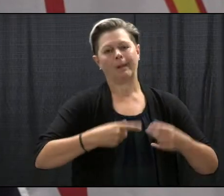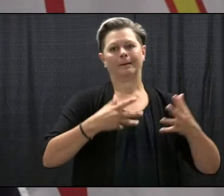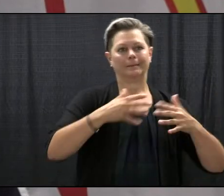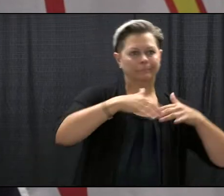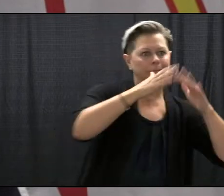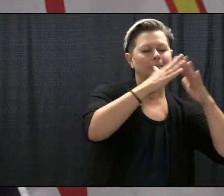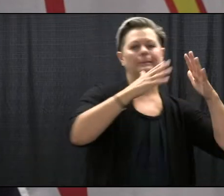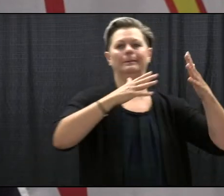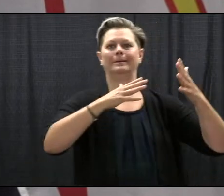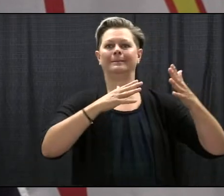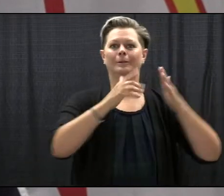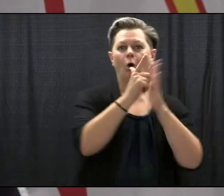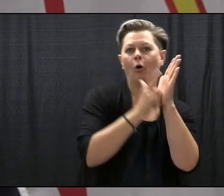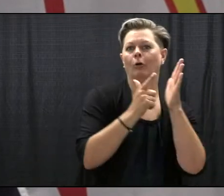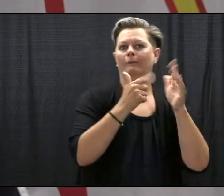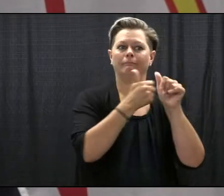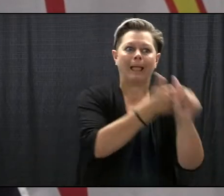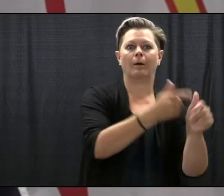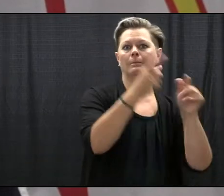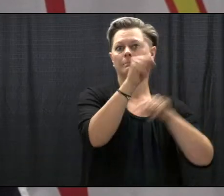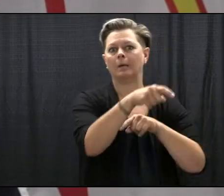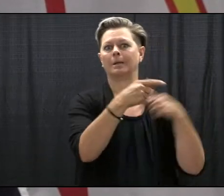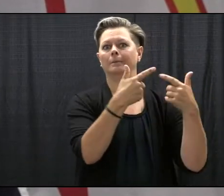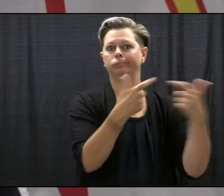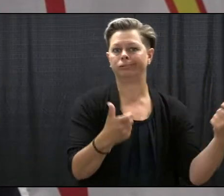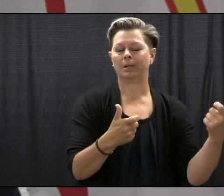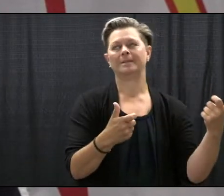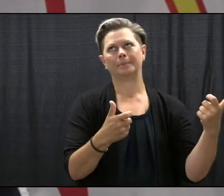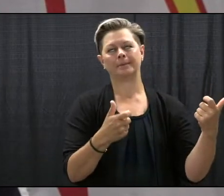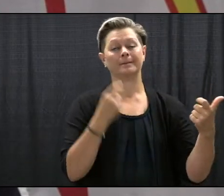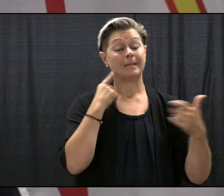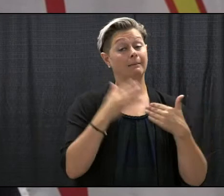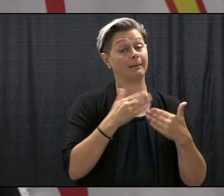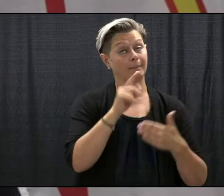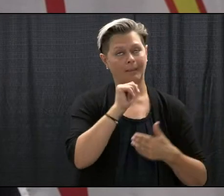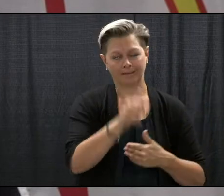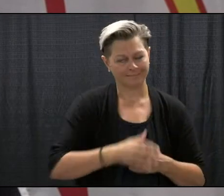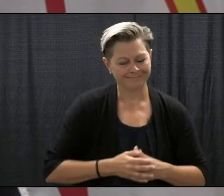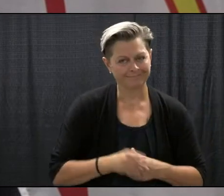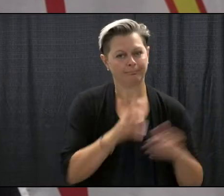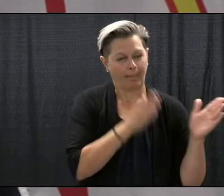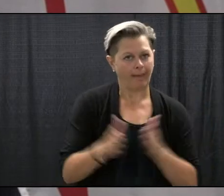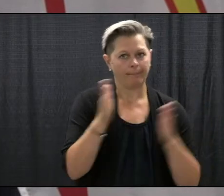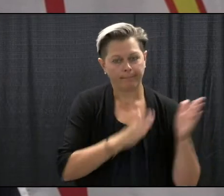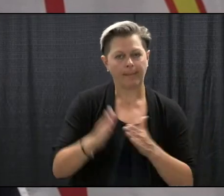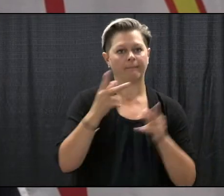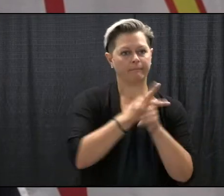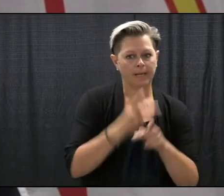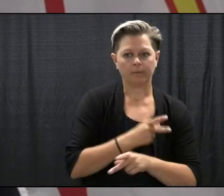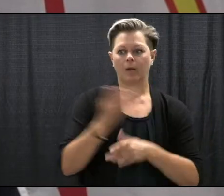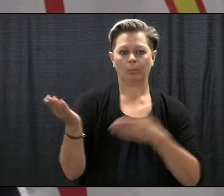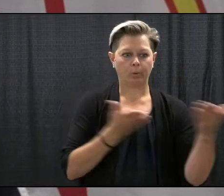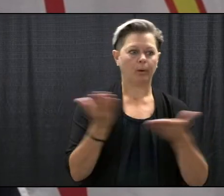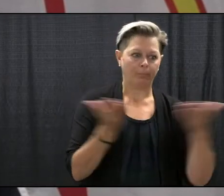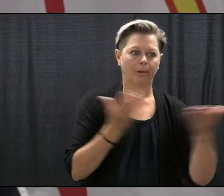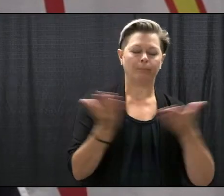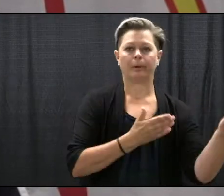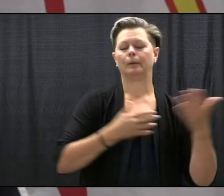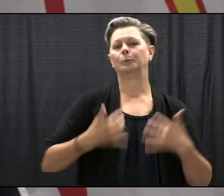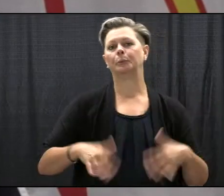feat. You know, we call them pop-up clinics, but they take a lot of planning at the same time. So we